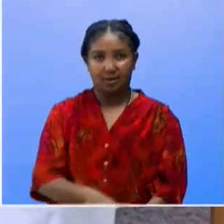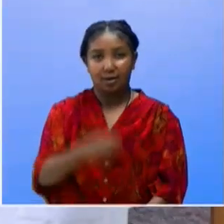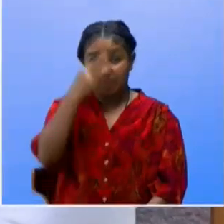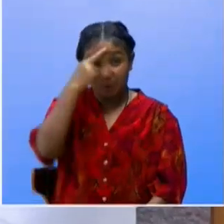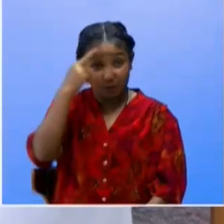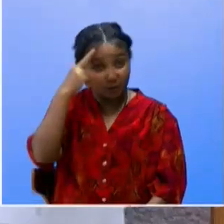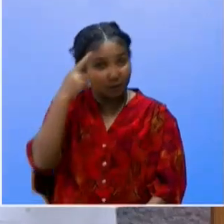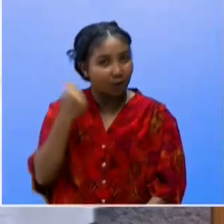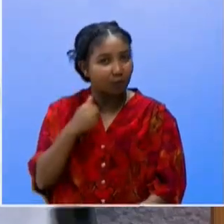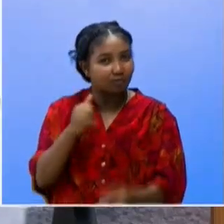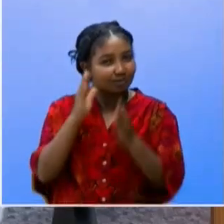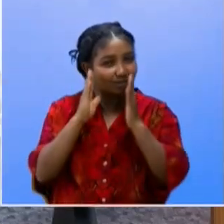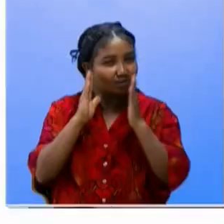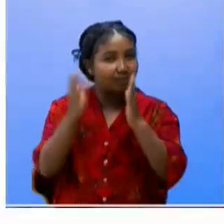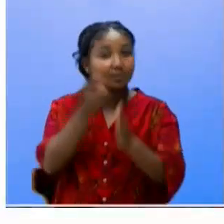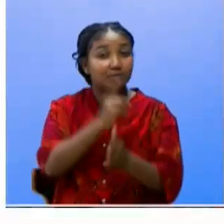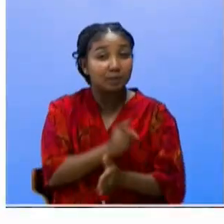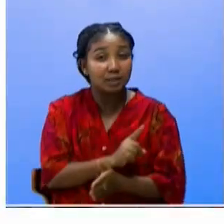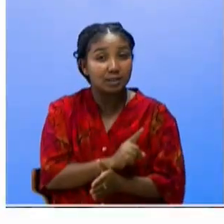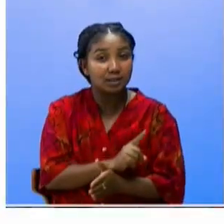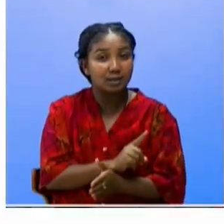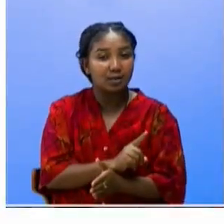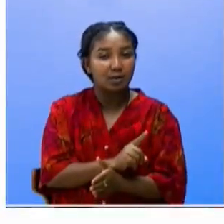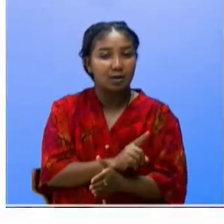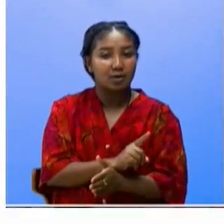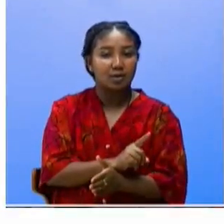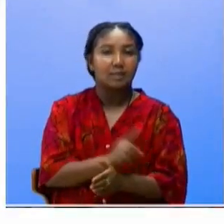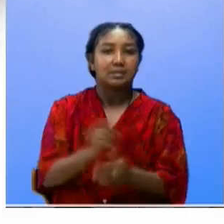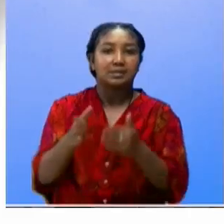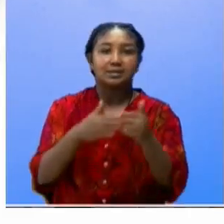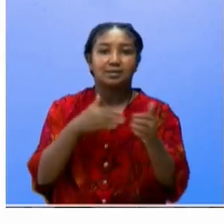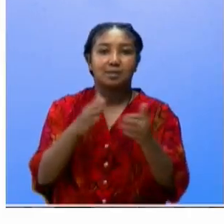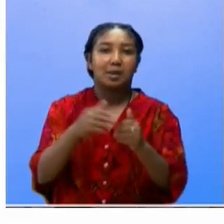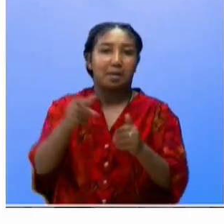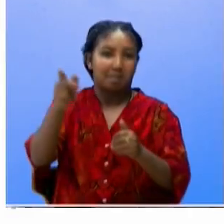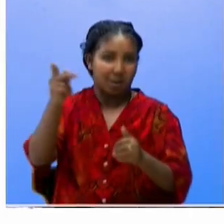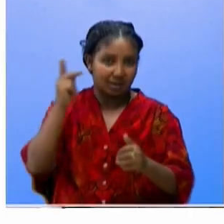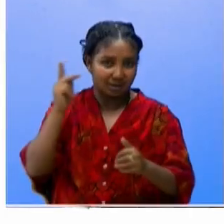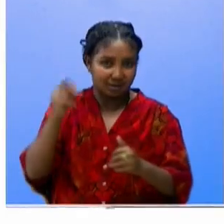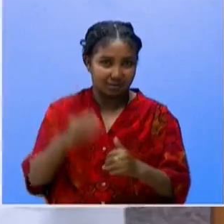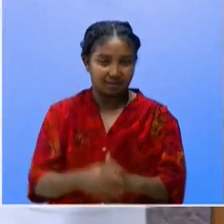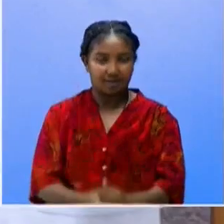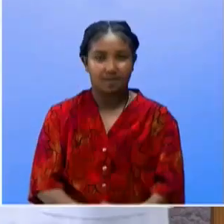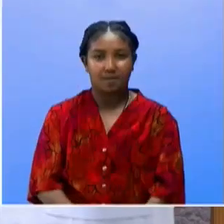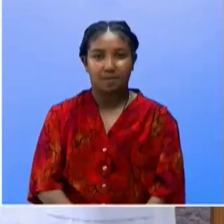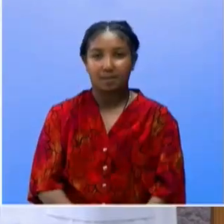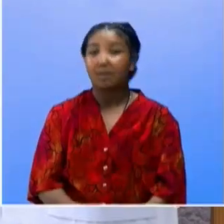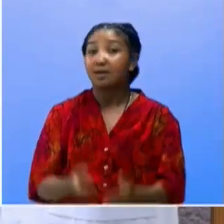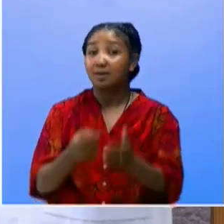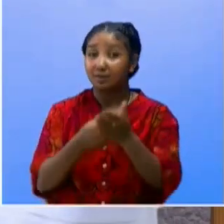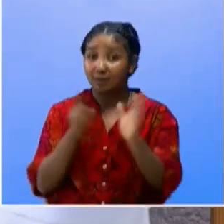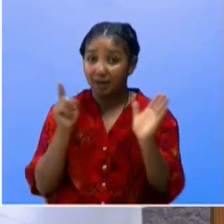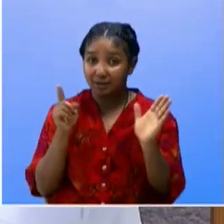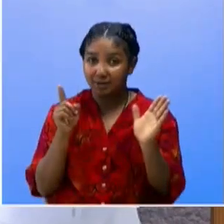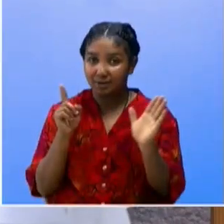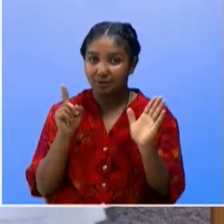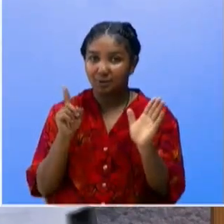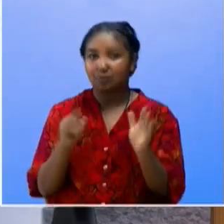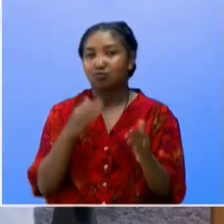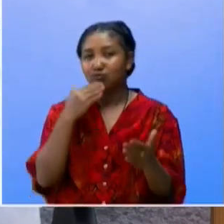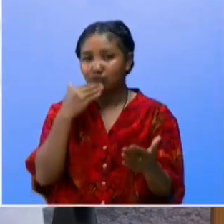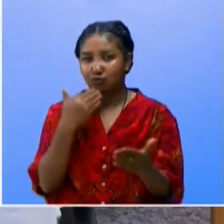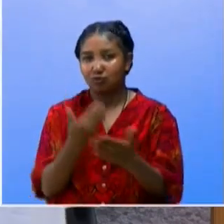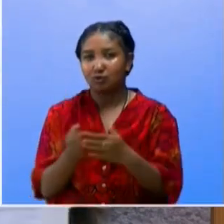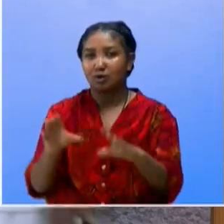Because our business is on what? On simple past. Am I right? Bravo, come on